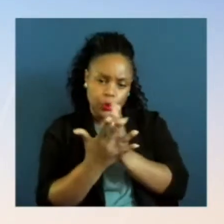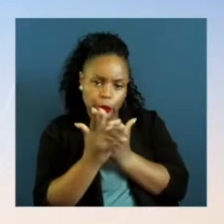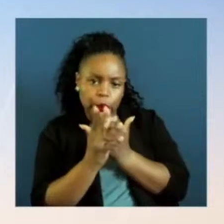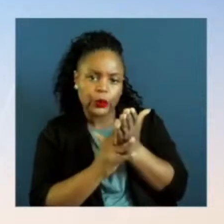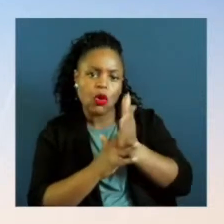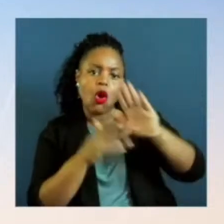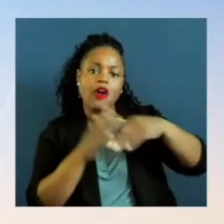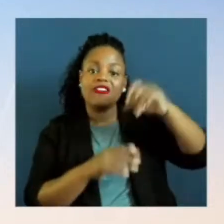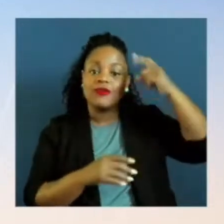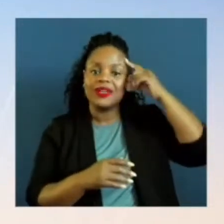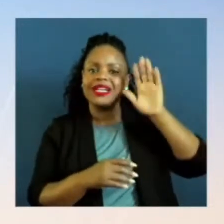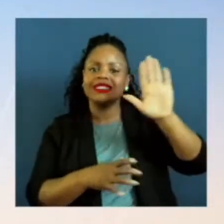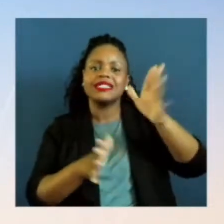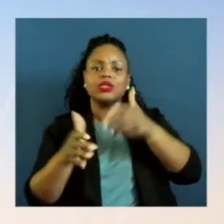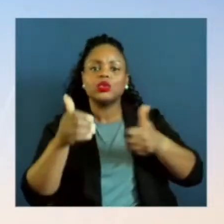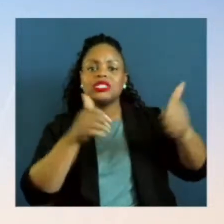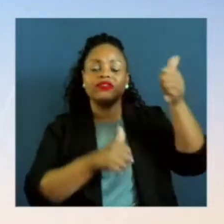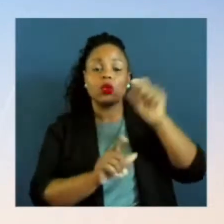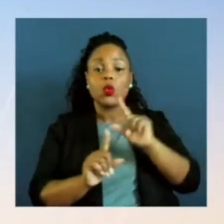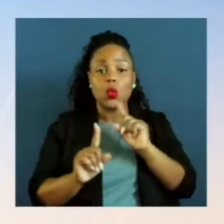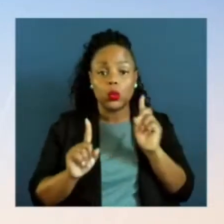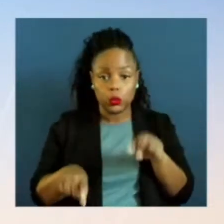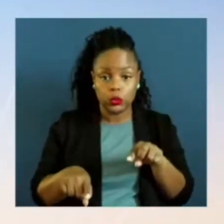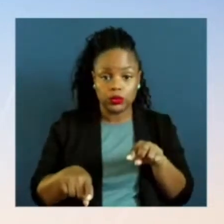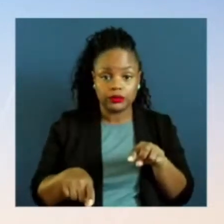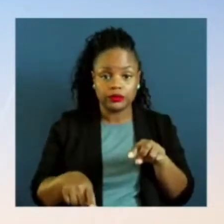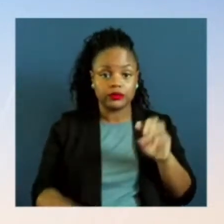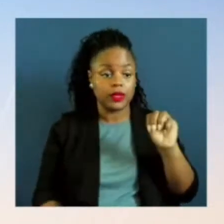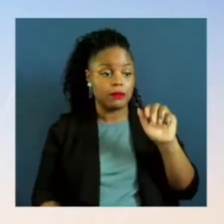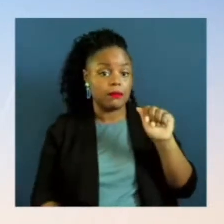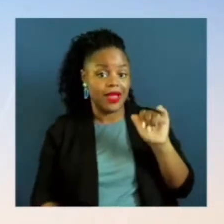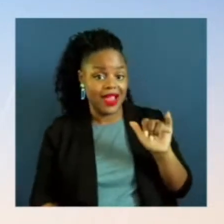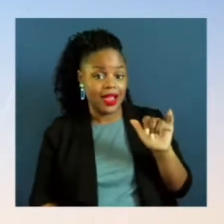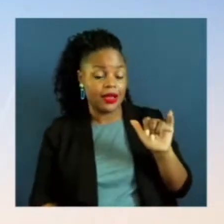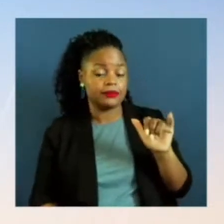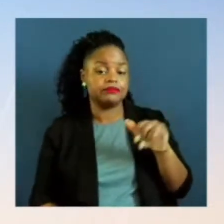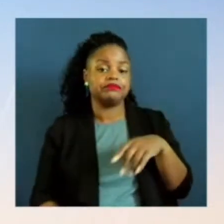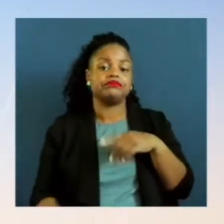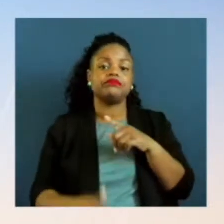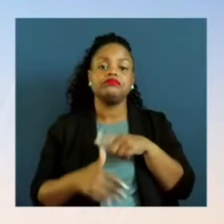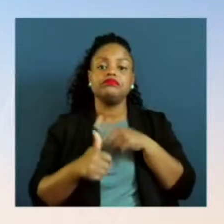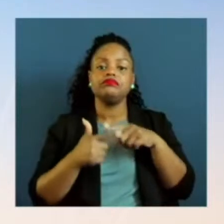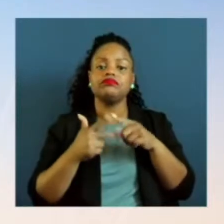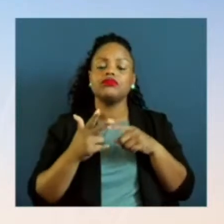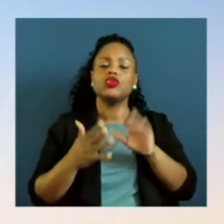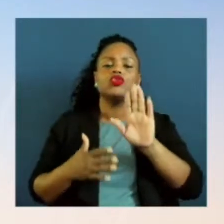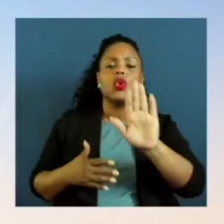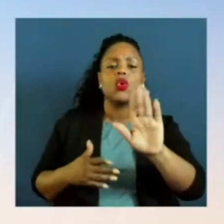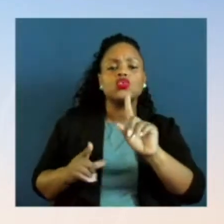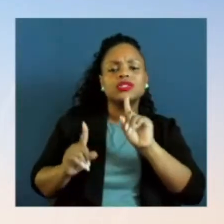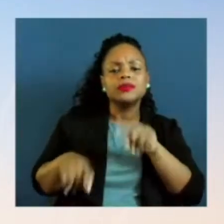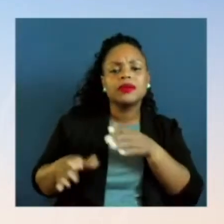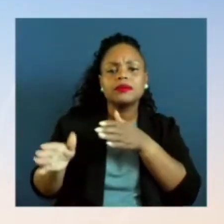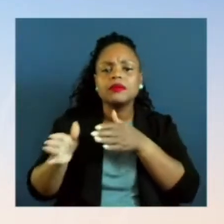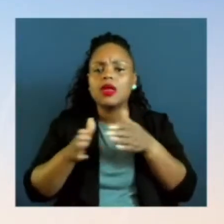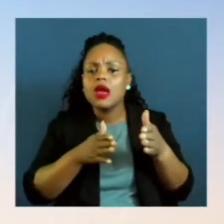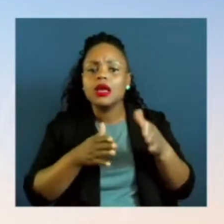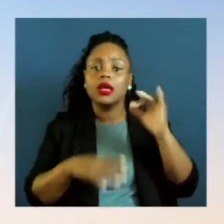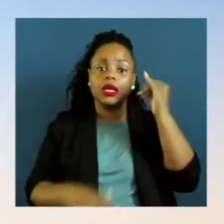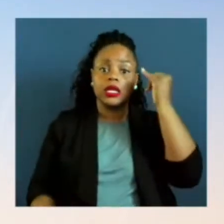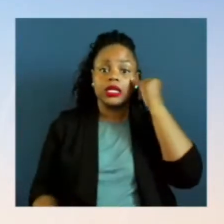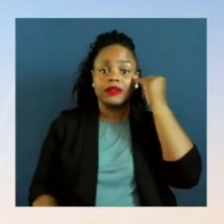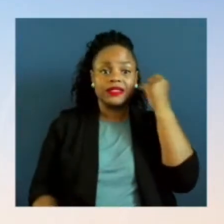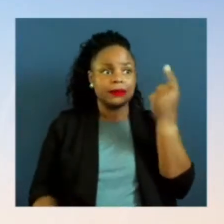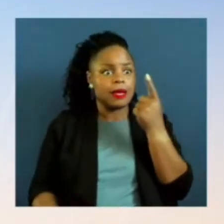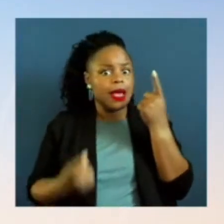Fourth, review your incident response plan and do a drill against it to ensure that if a compromise occurs, you're ready to react and